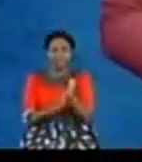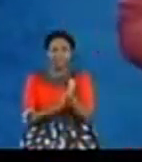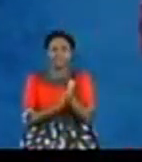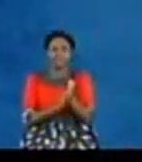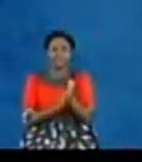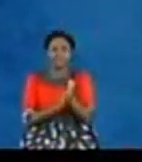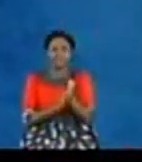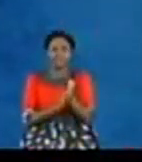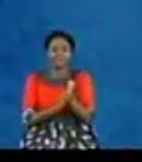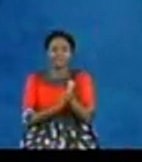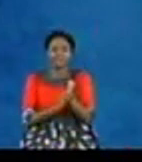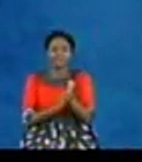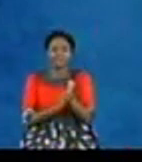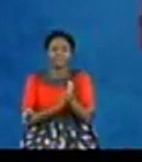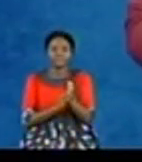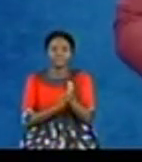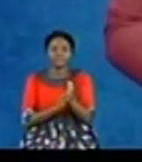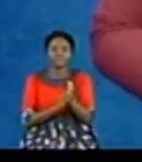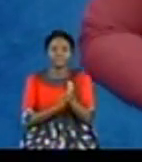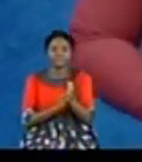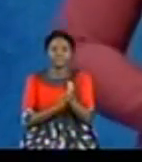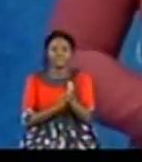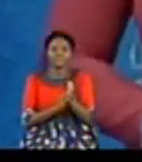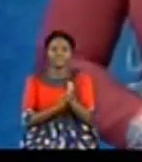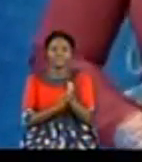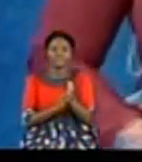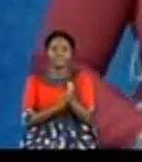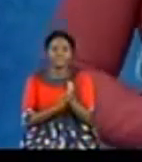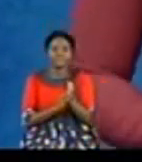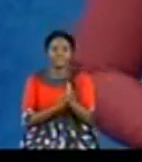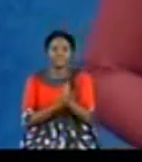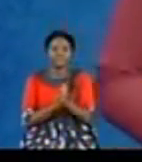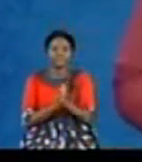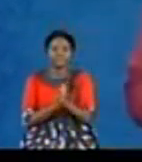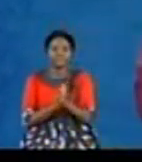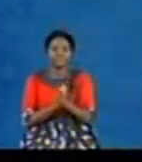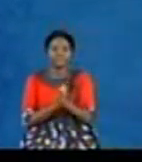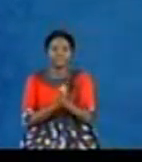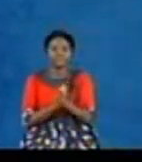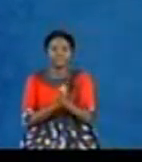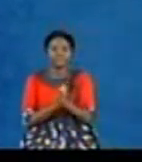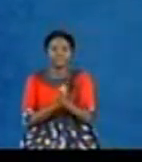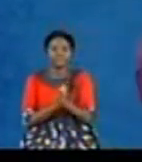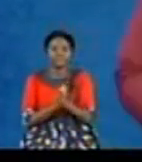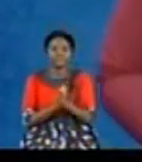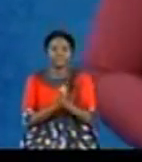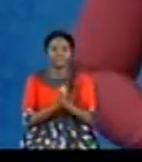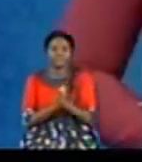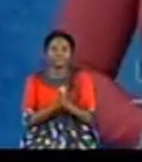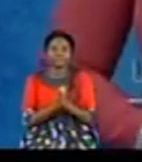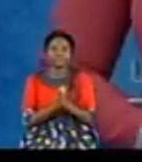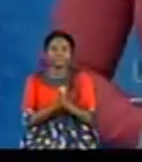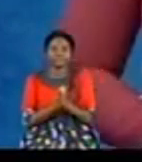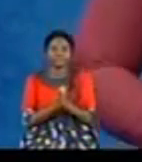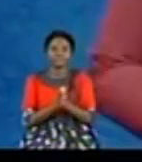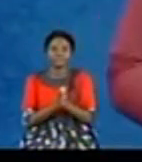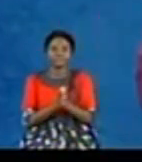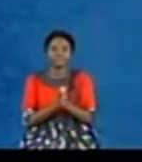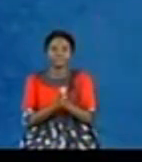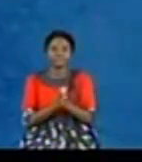praise you've got times and seas and S